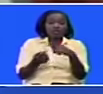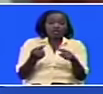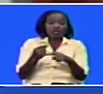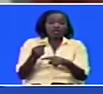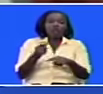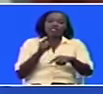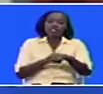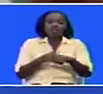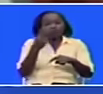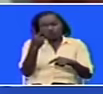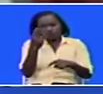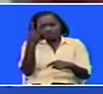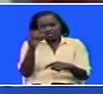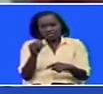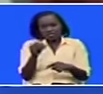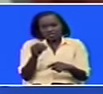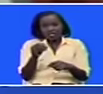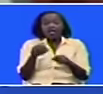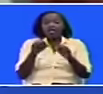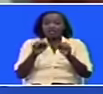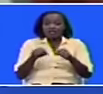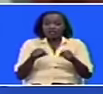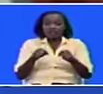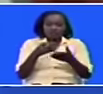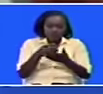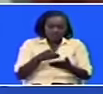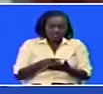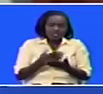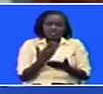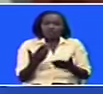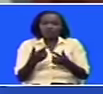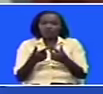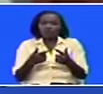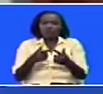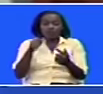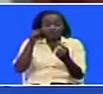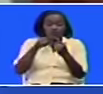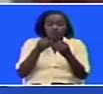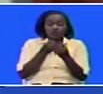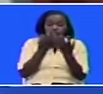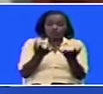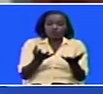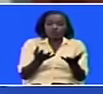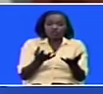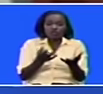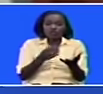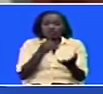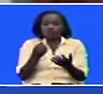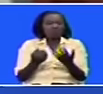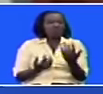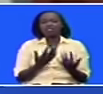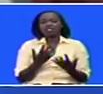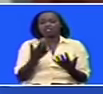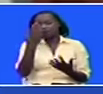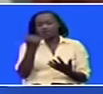at 2:30 thereabouts, they can be discussing that document from a point of information and not as a tabula rasa, because they'll now